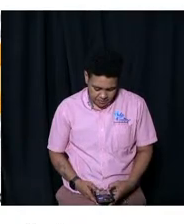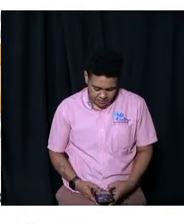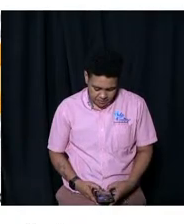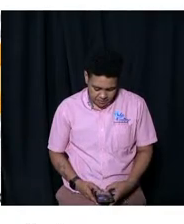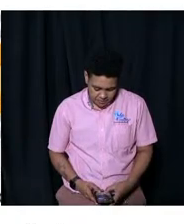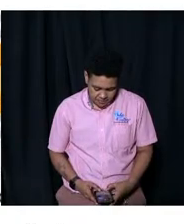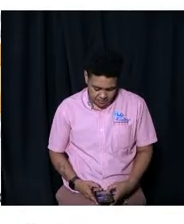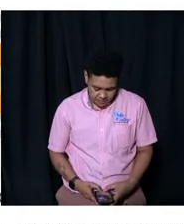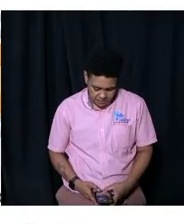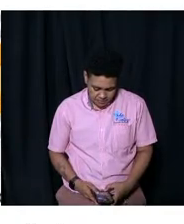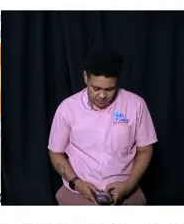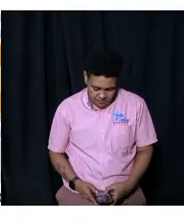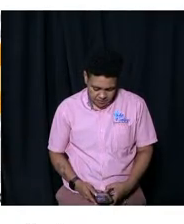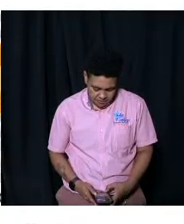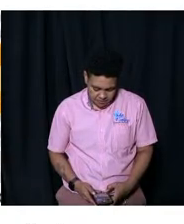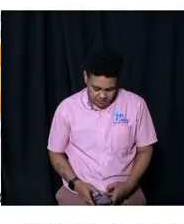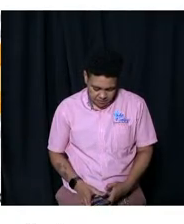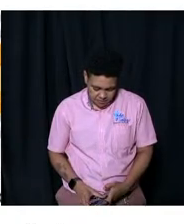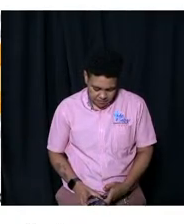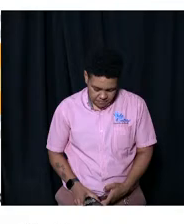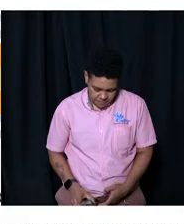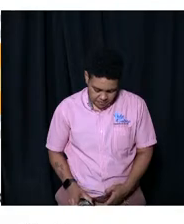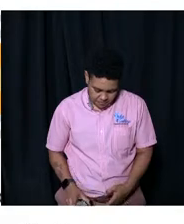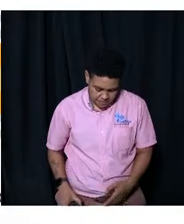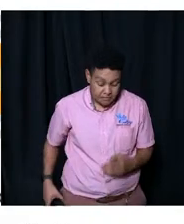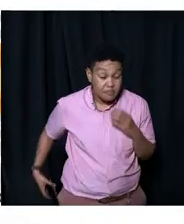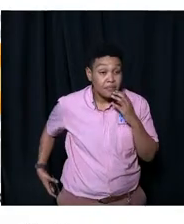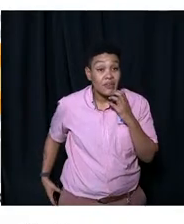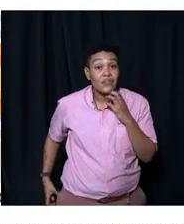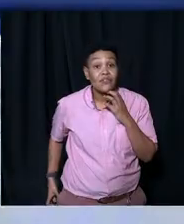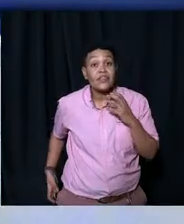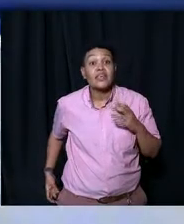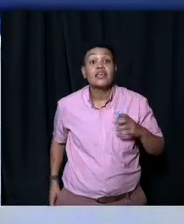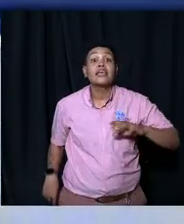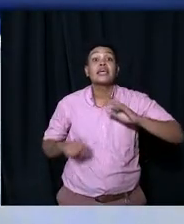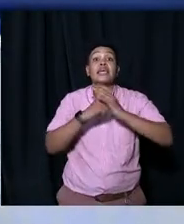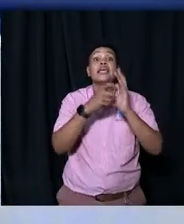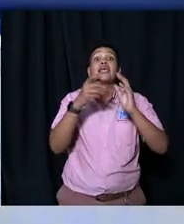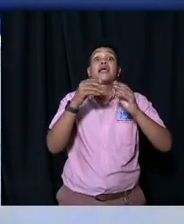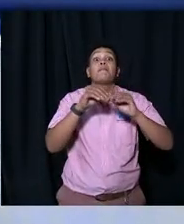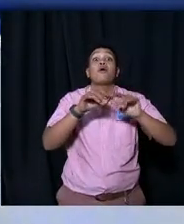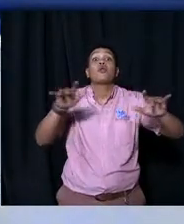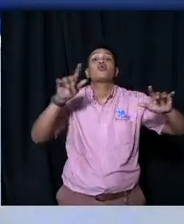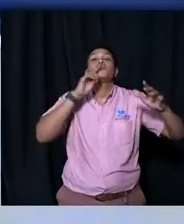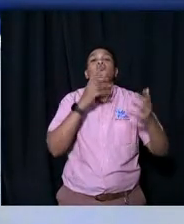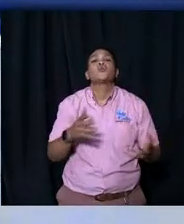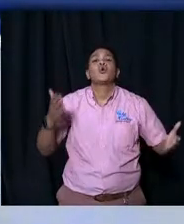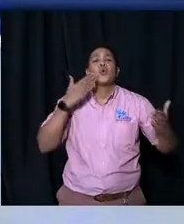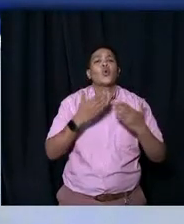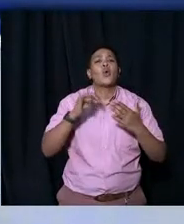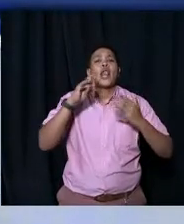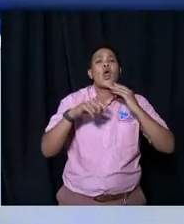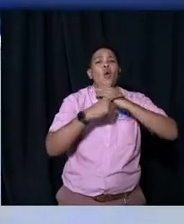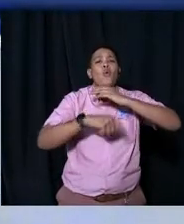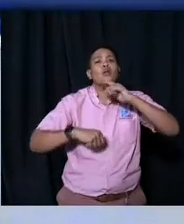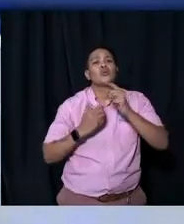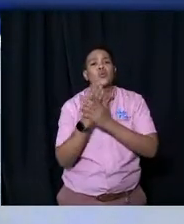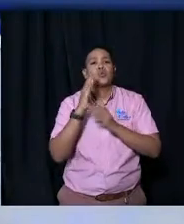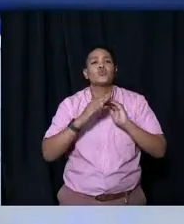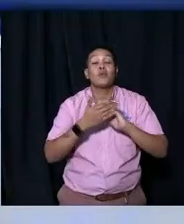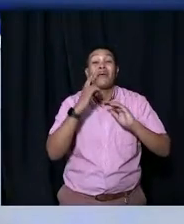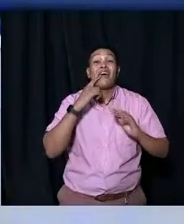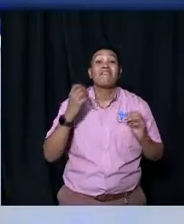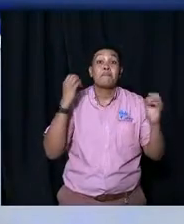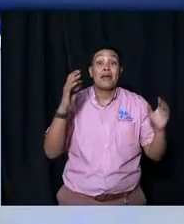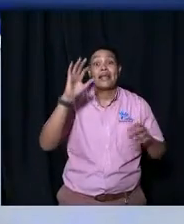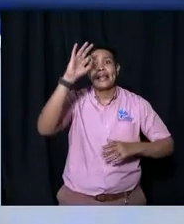of emissions from key pollutant sources and maintenance of good air quality throughout Jamaica. And it has a number of principles, in fact,